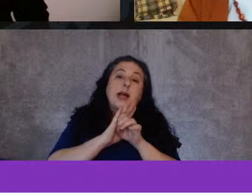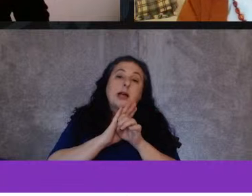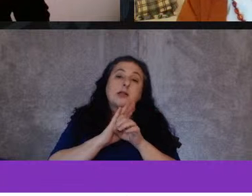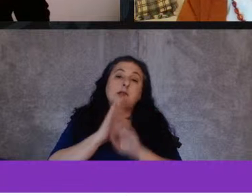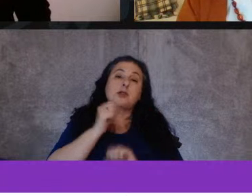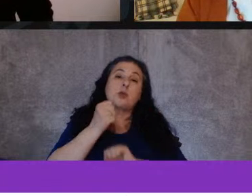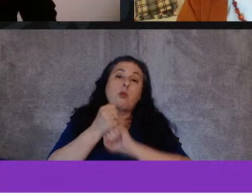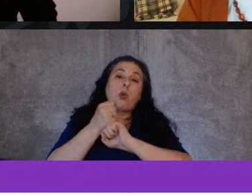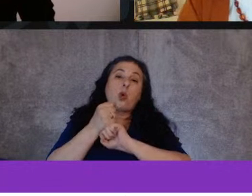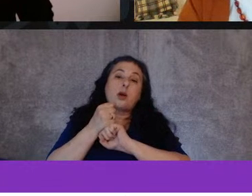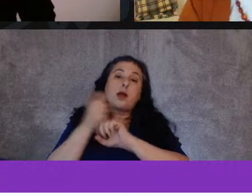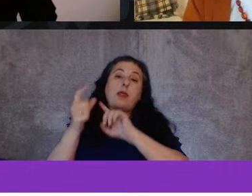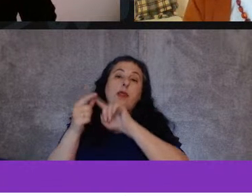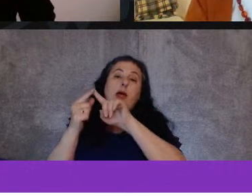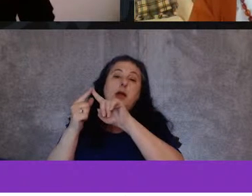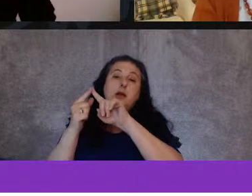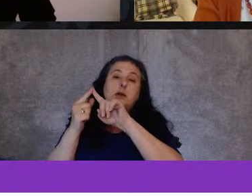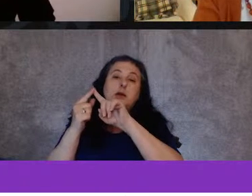is